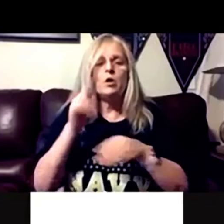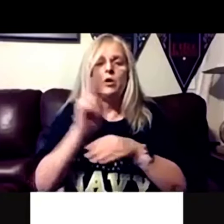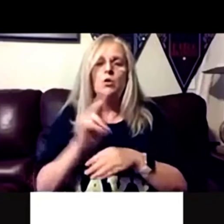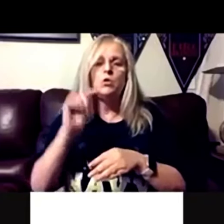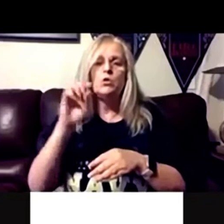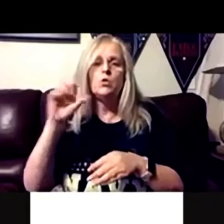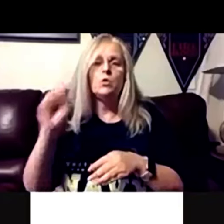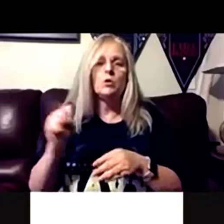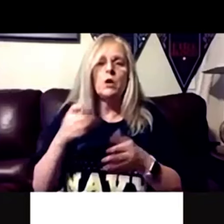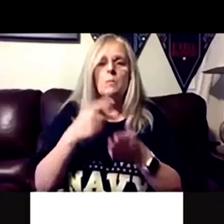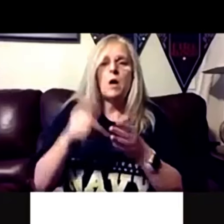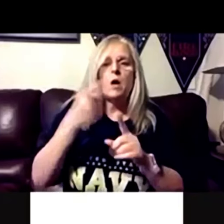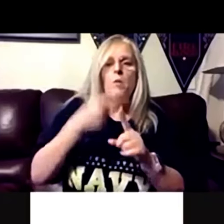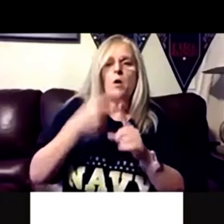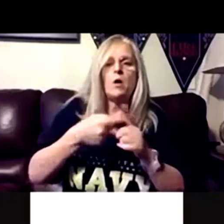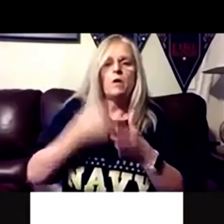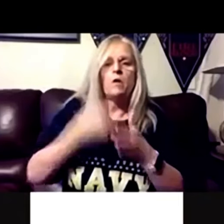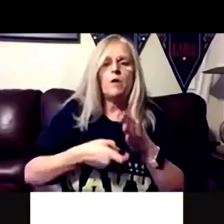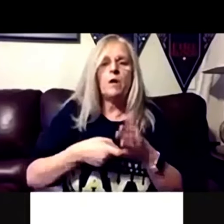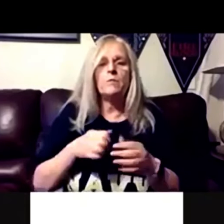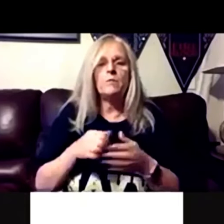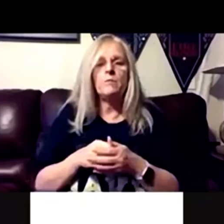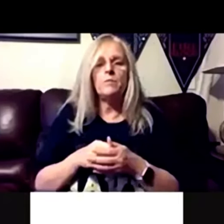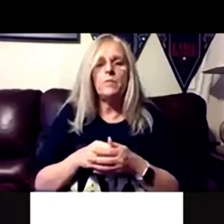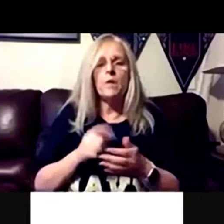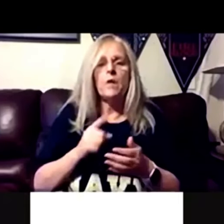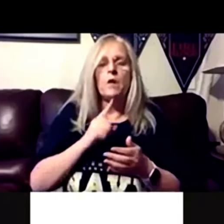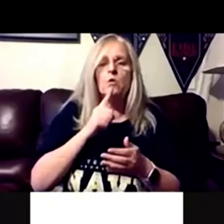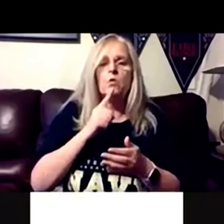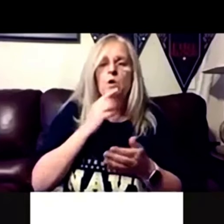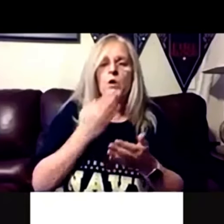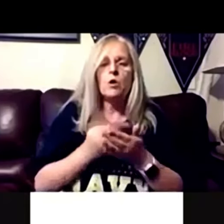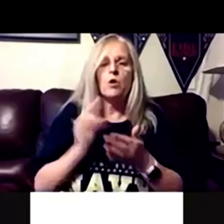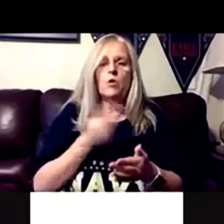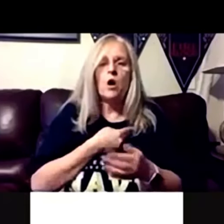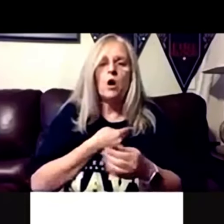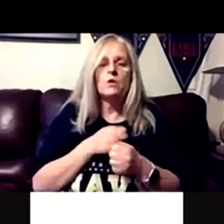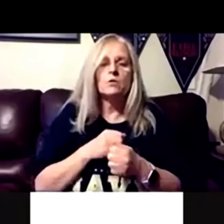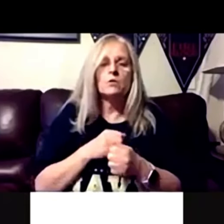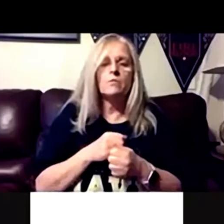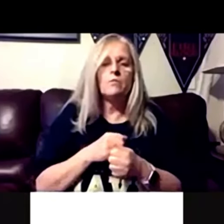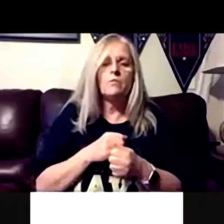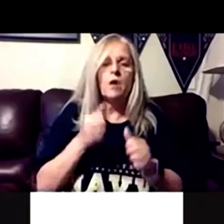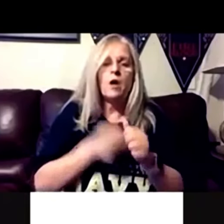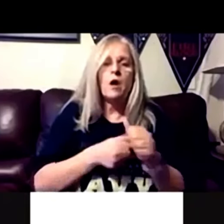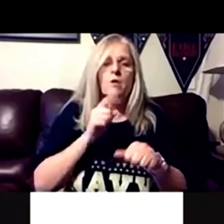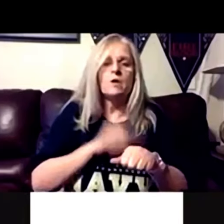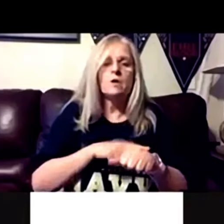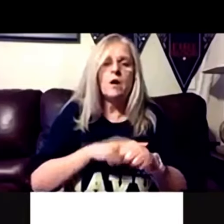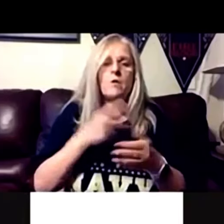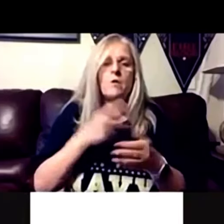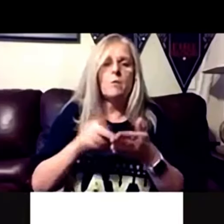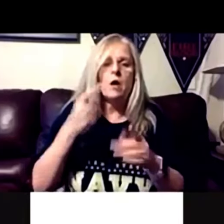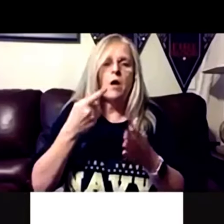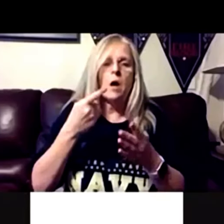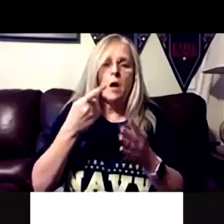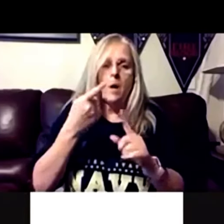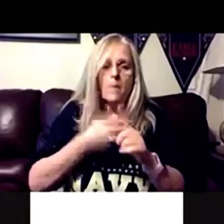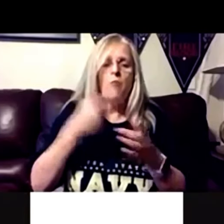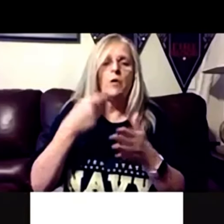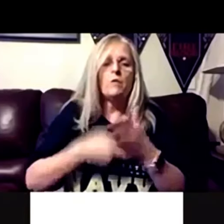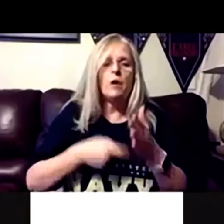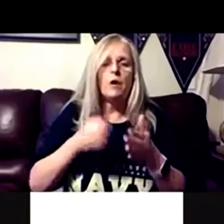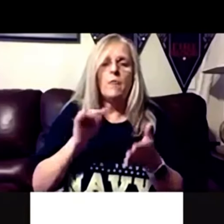fee. That bodes really, really well for us because every time they pay a monthly fee, that makes our income